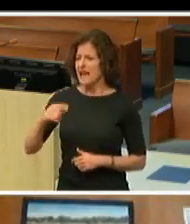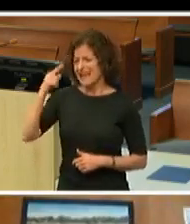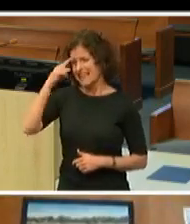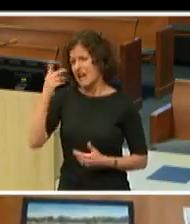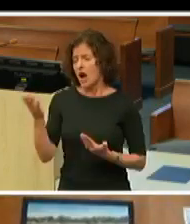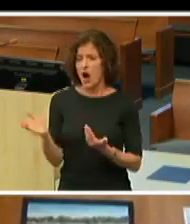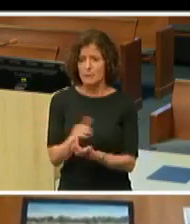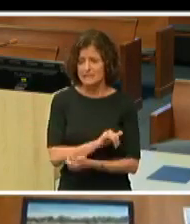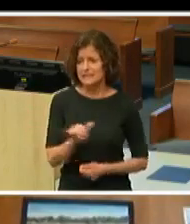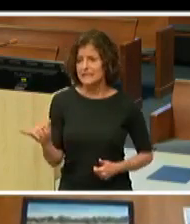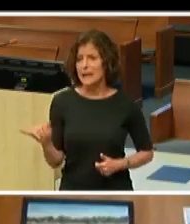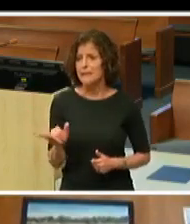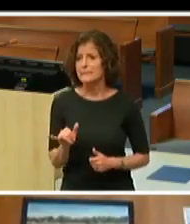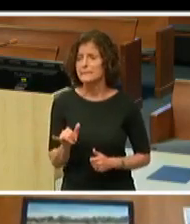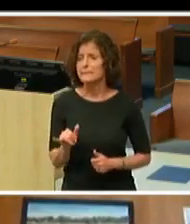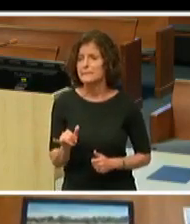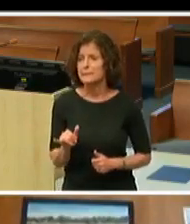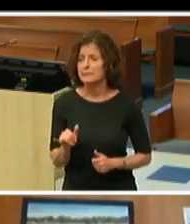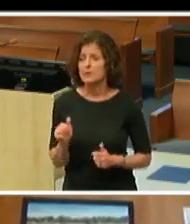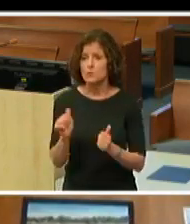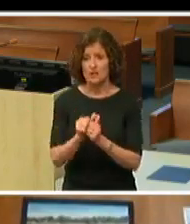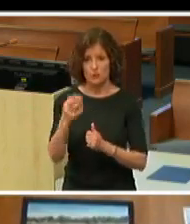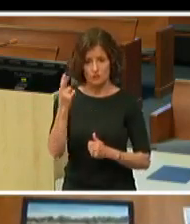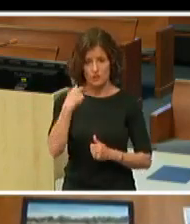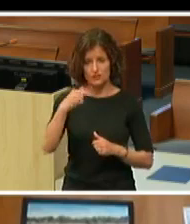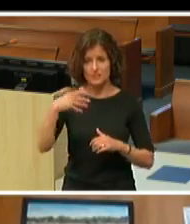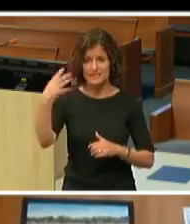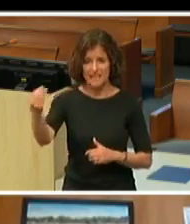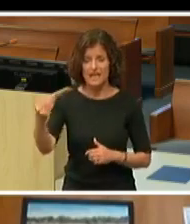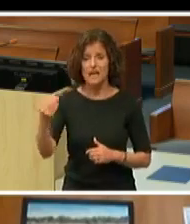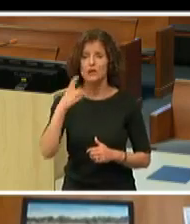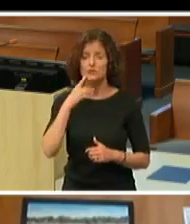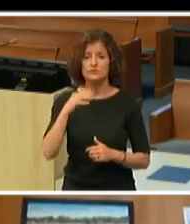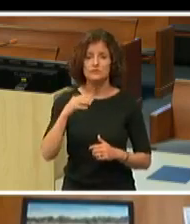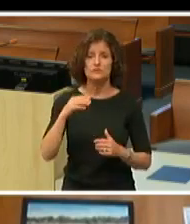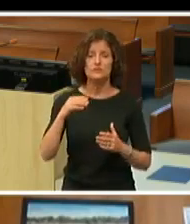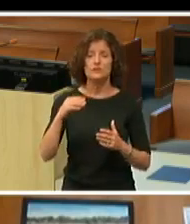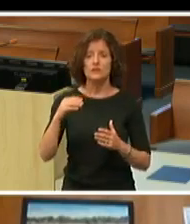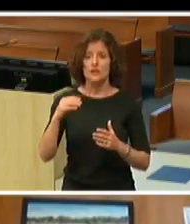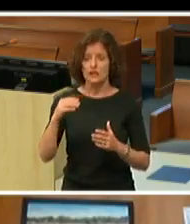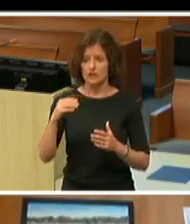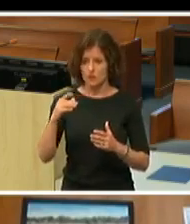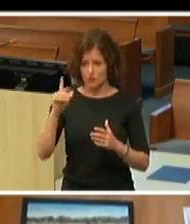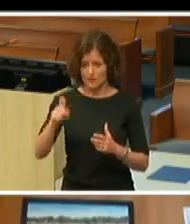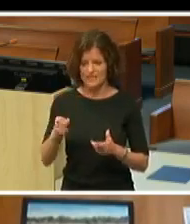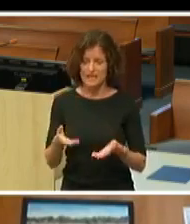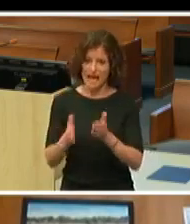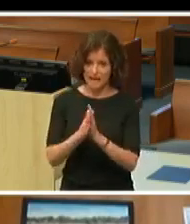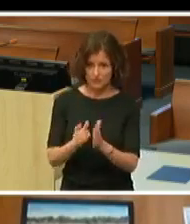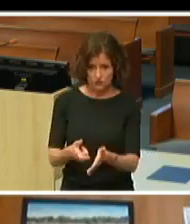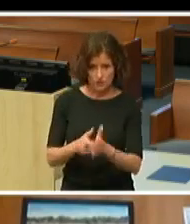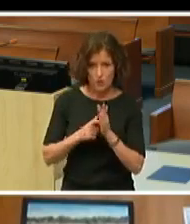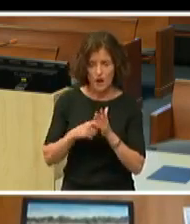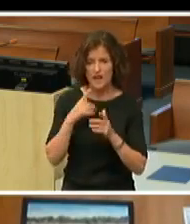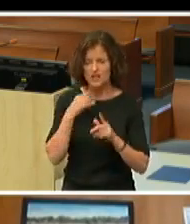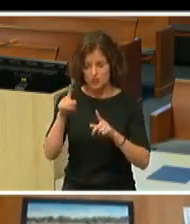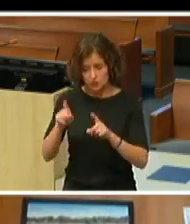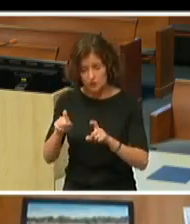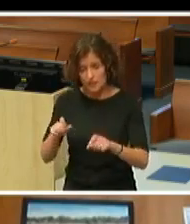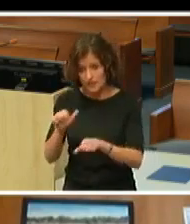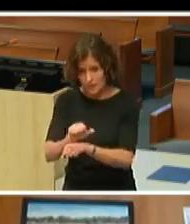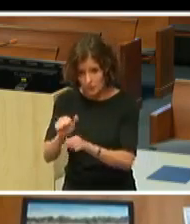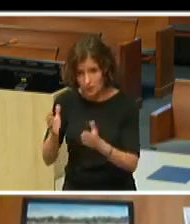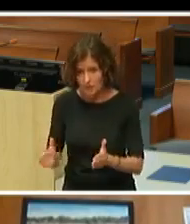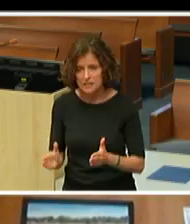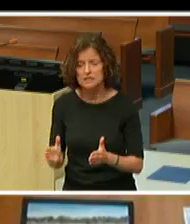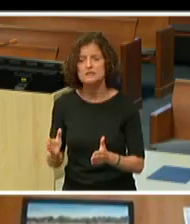to restaurant takeouts, childcare facilities, we should be asking or requiring the screening of employees.